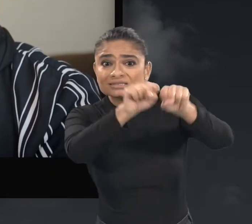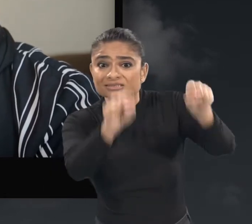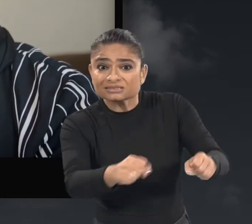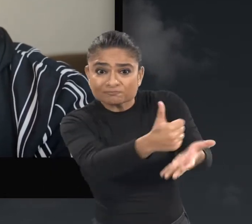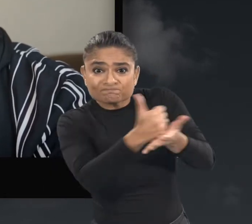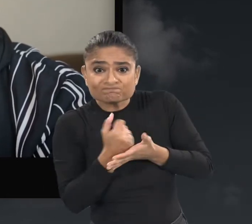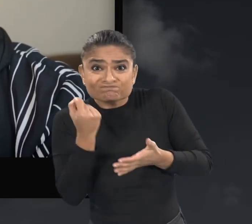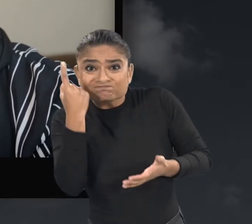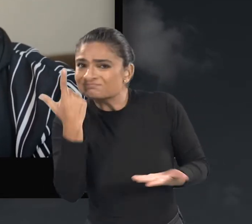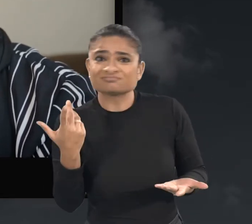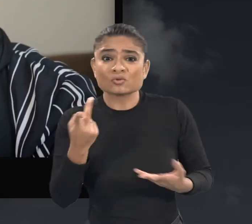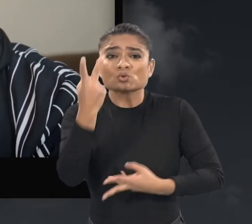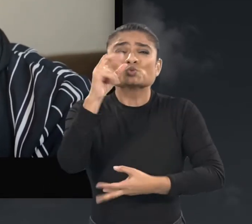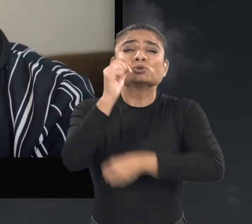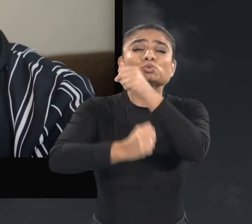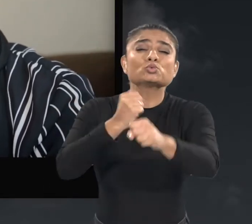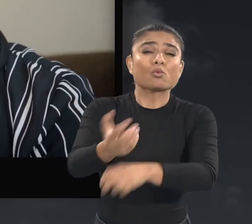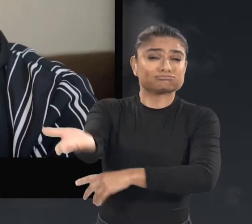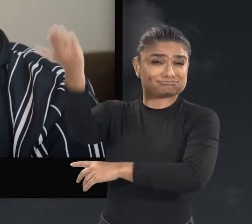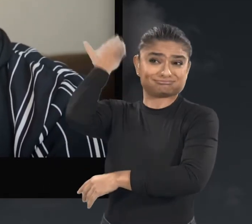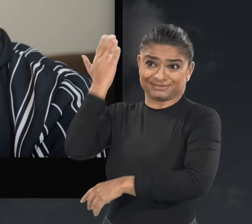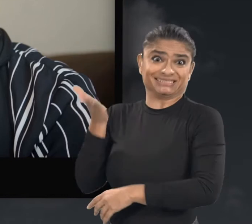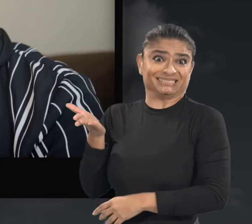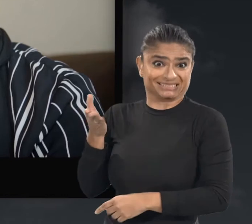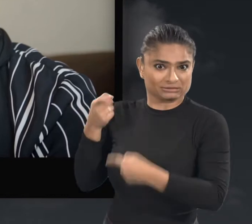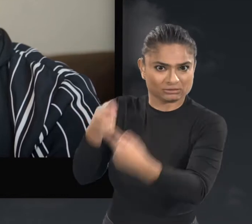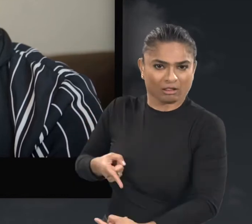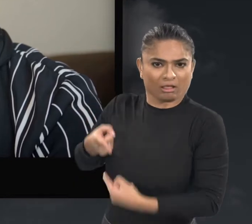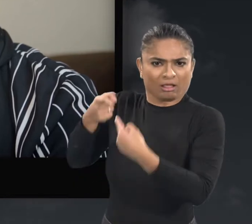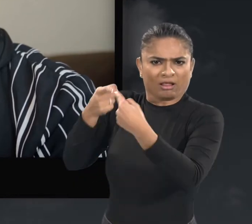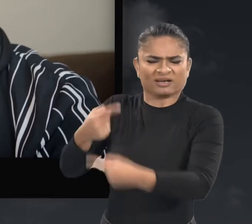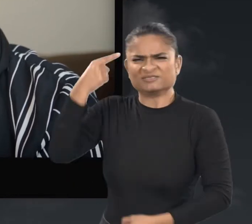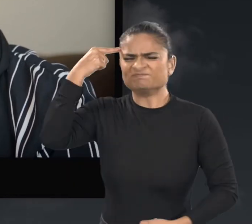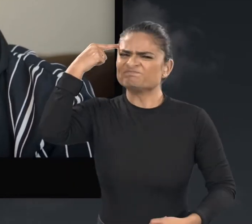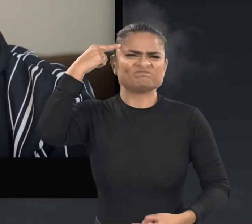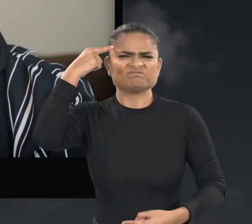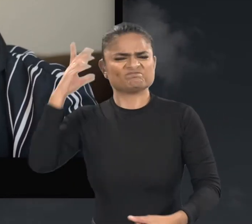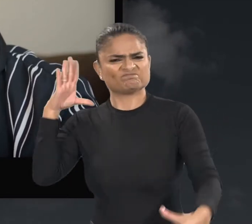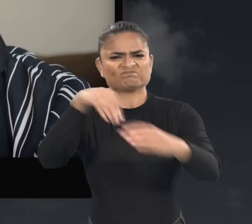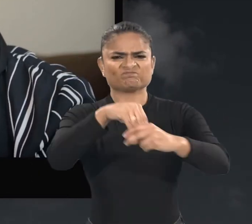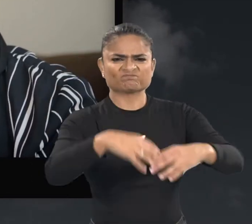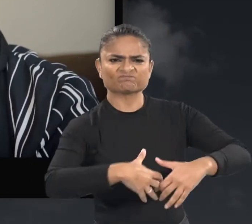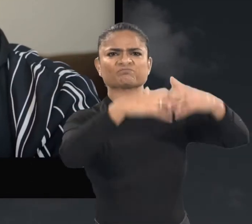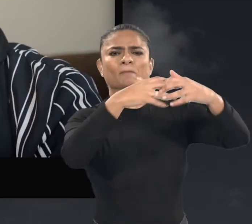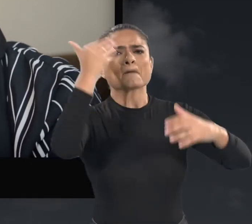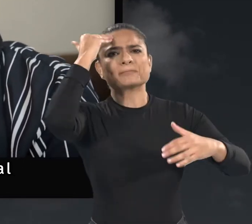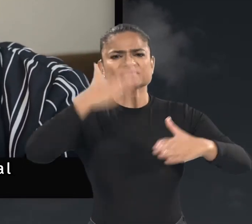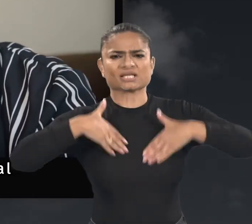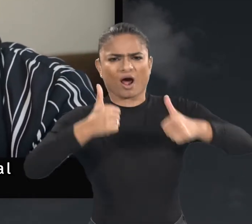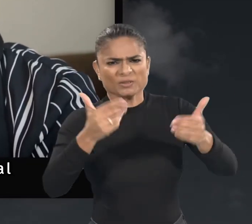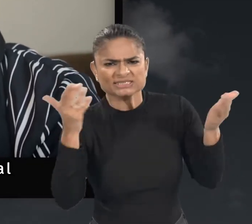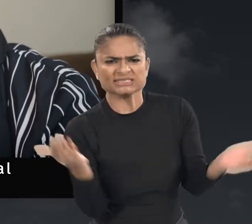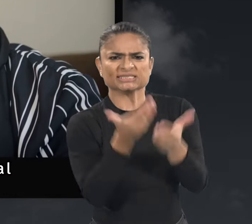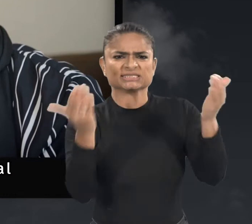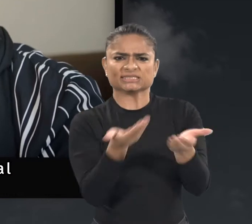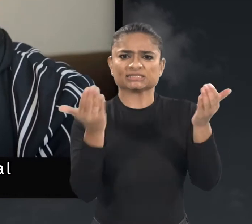And years back, more than 20 years back, I decided to get into mental health advocacy work and human rights. And